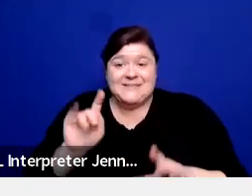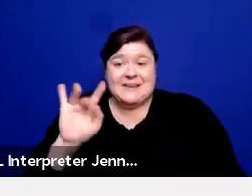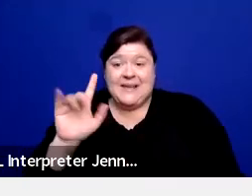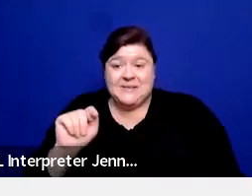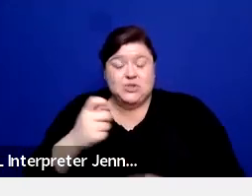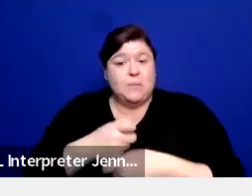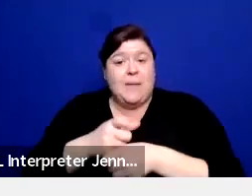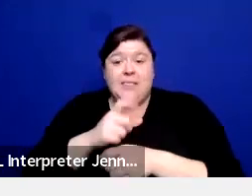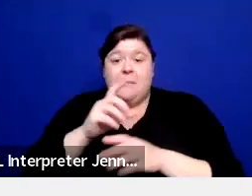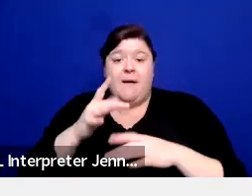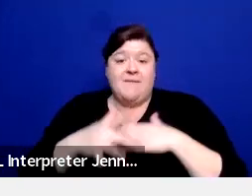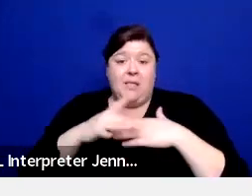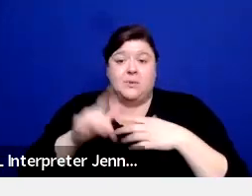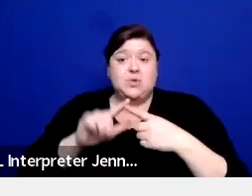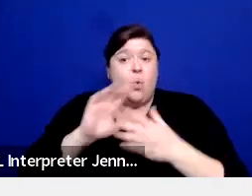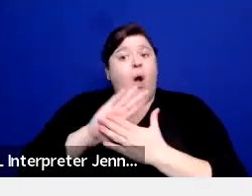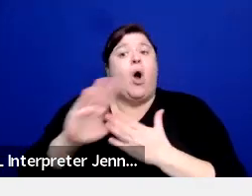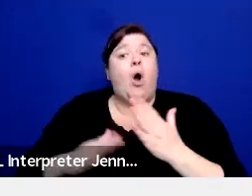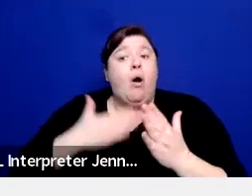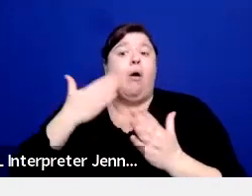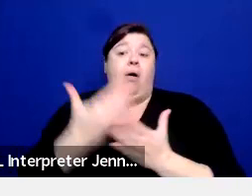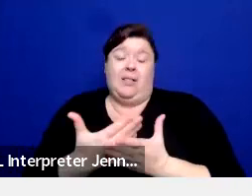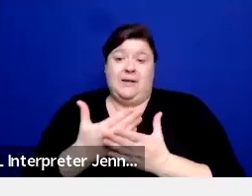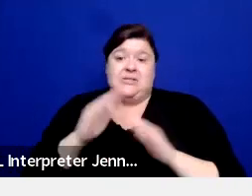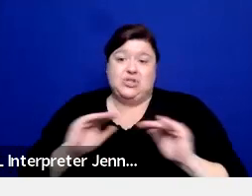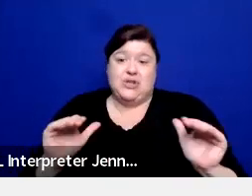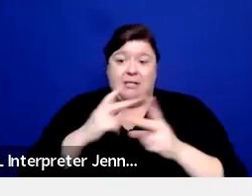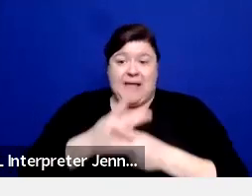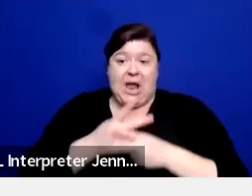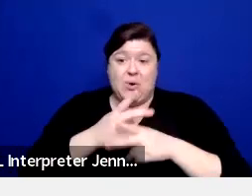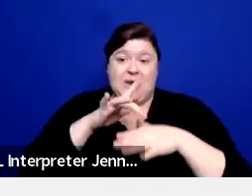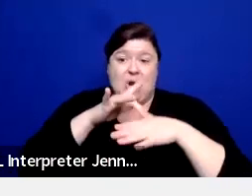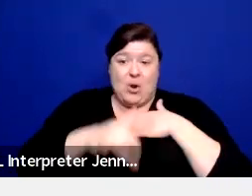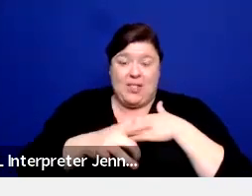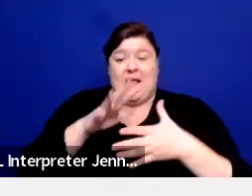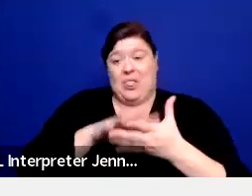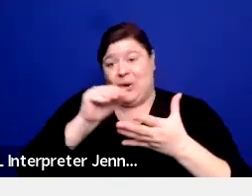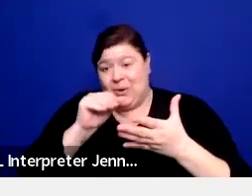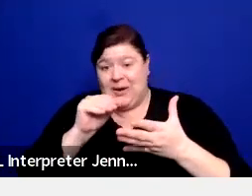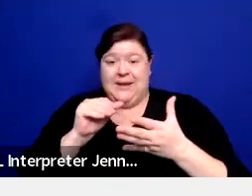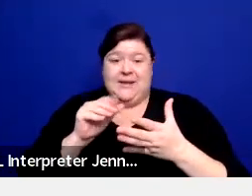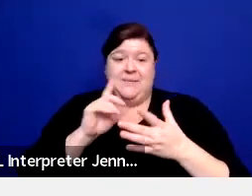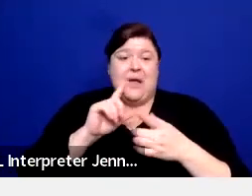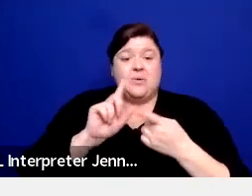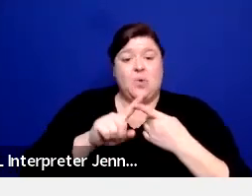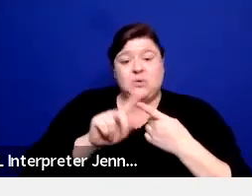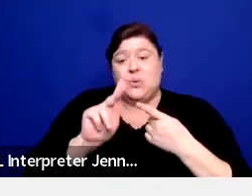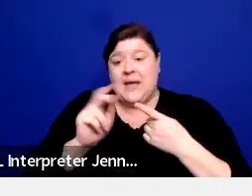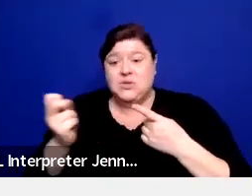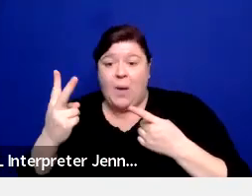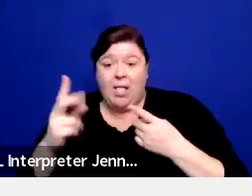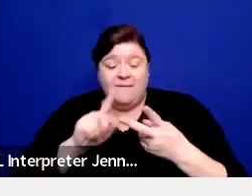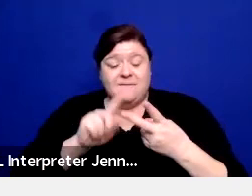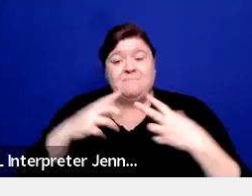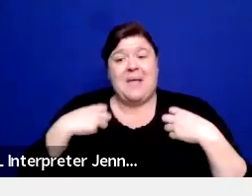to all childcare and early learning providers. These testing kits are going beyond early learning. They're going to K-12, to healthcare